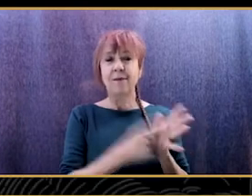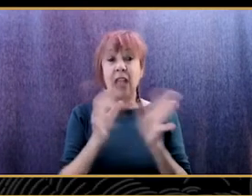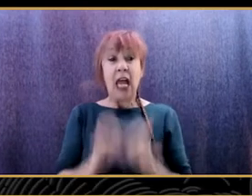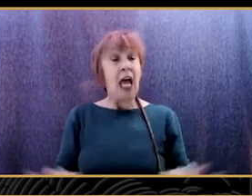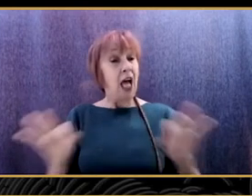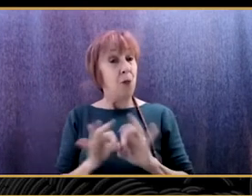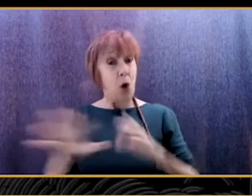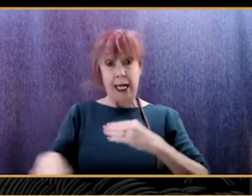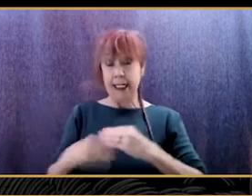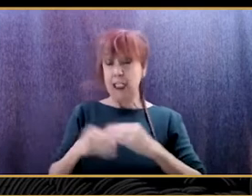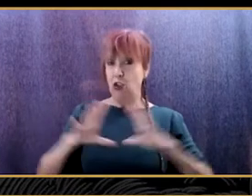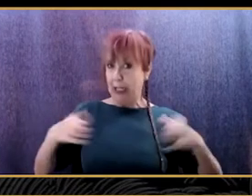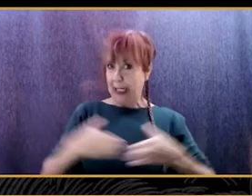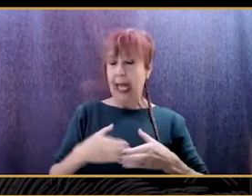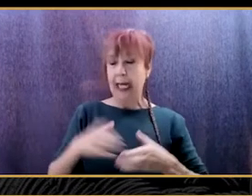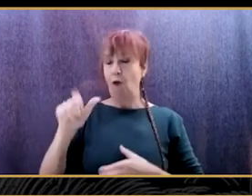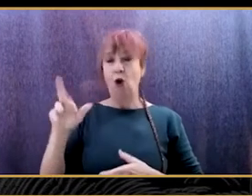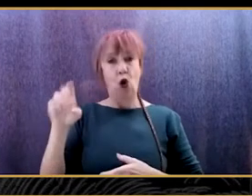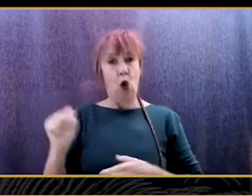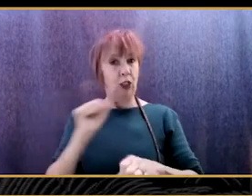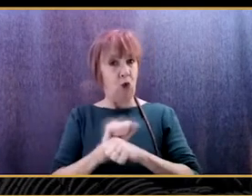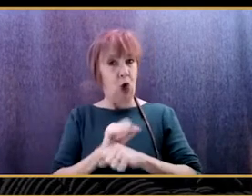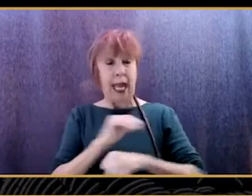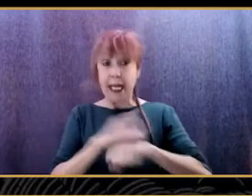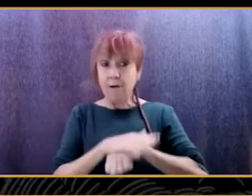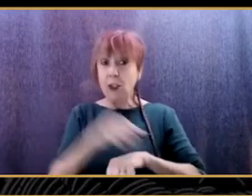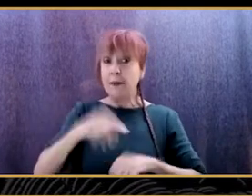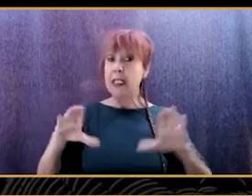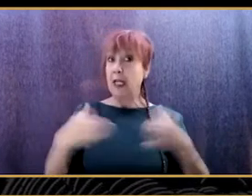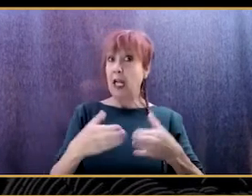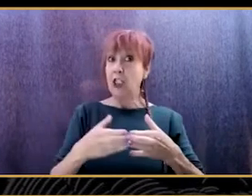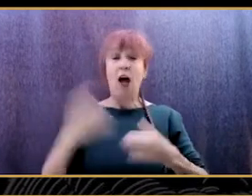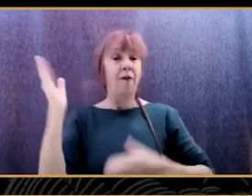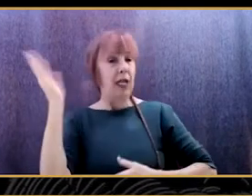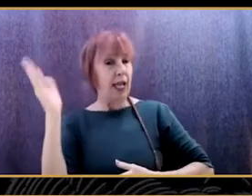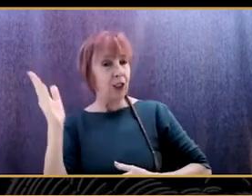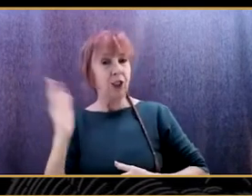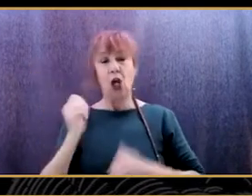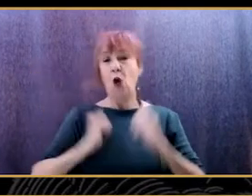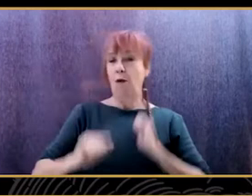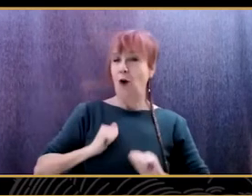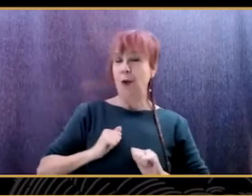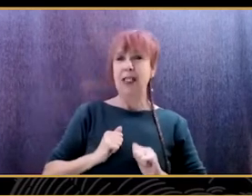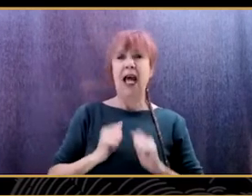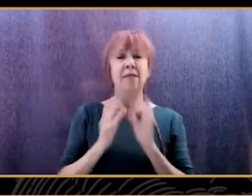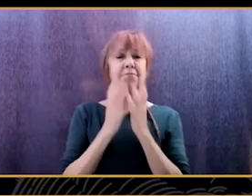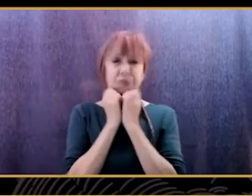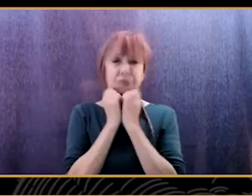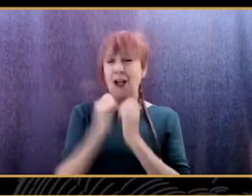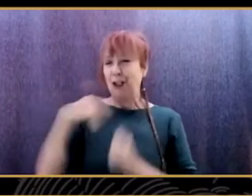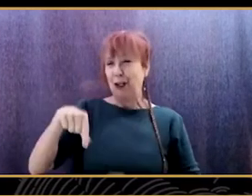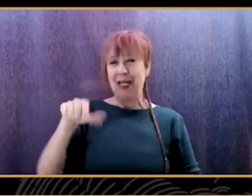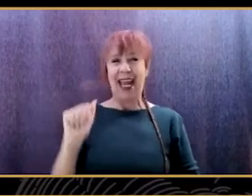An important addition to the canon of Lorde's work and influence, this collection of lectures, performances, and